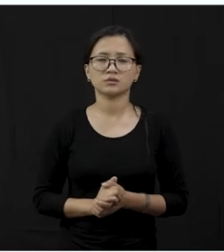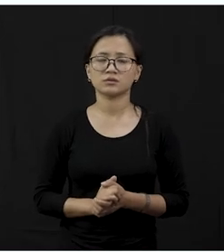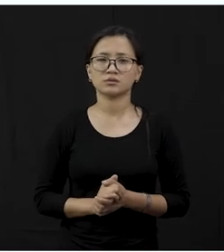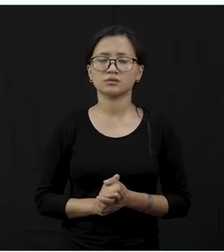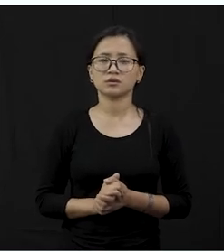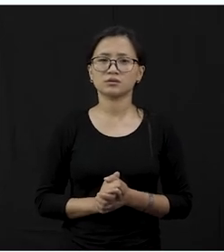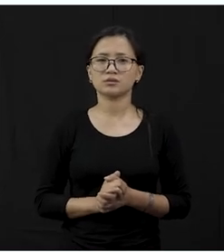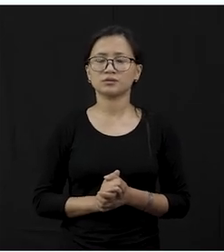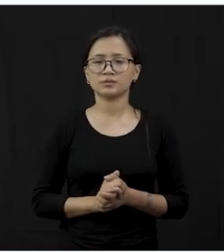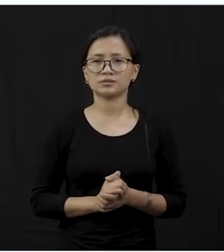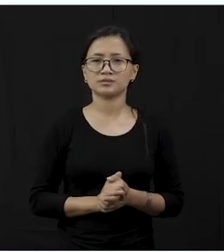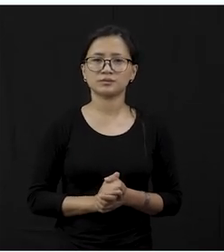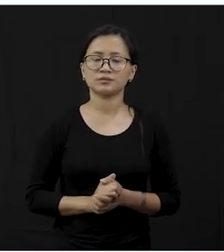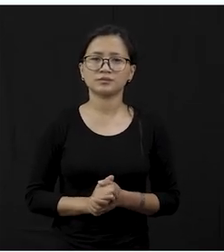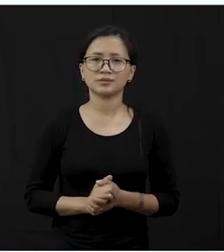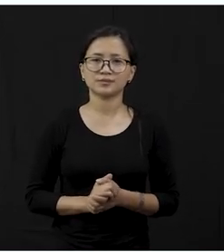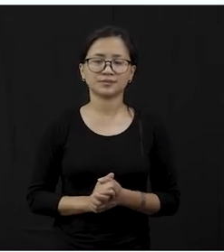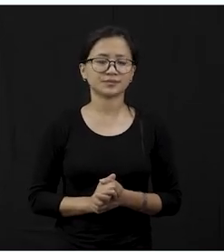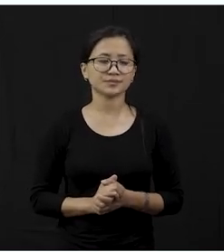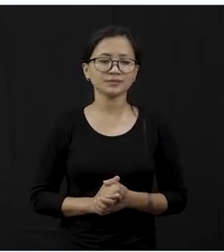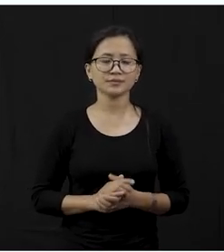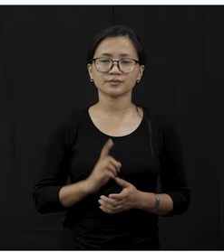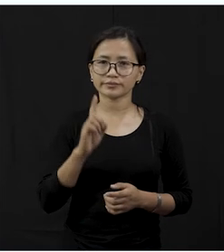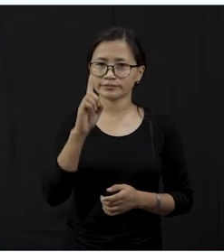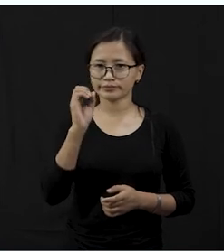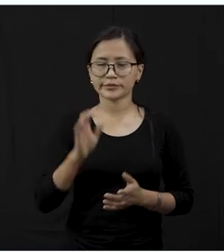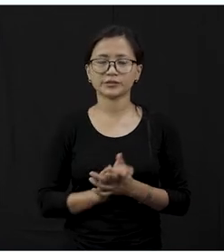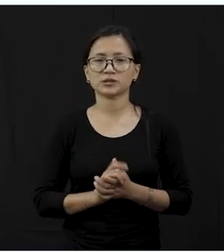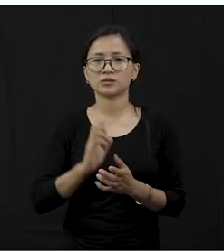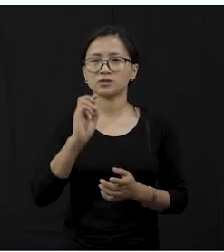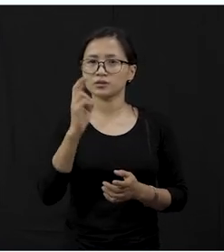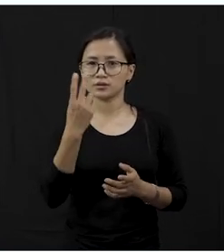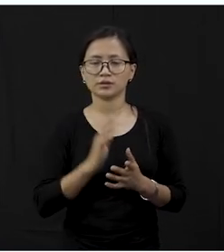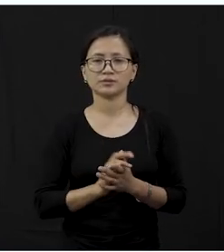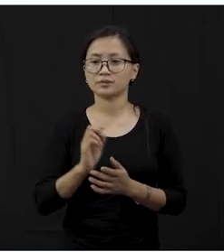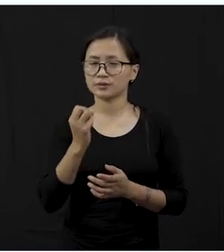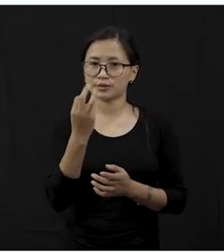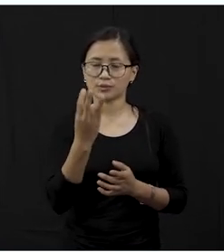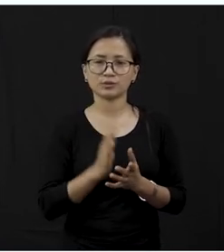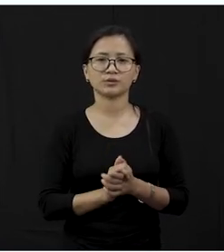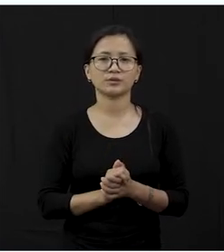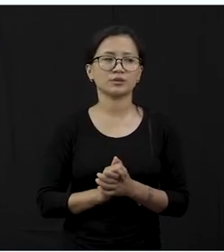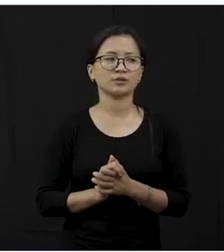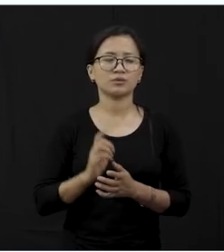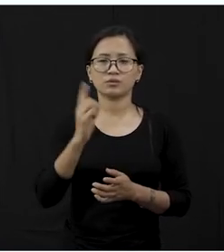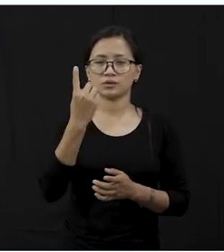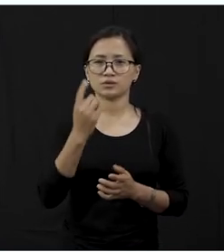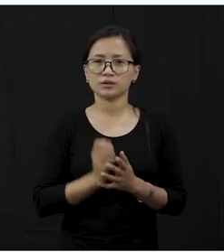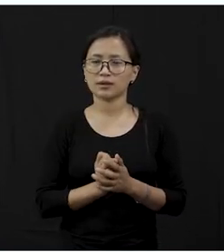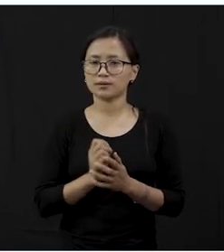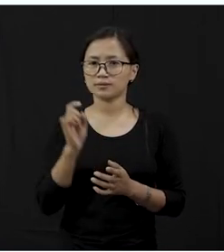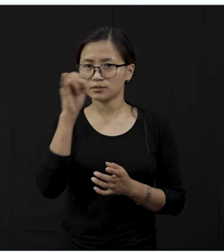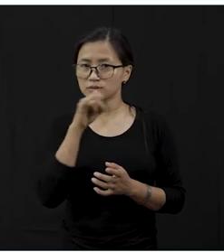6 10,000s. In tens, second number from the right, ones and tens.